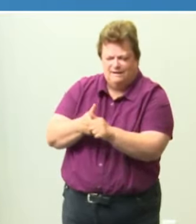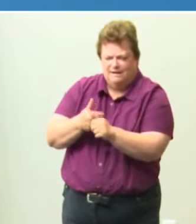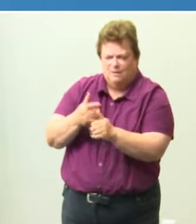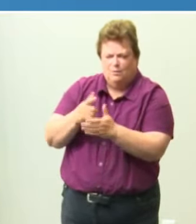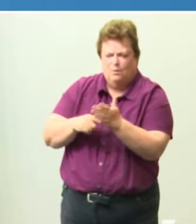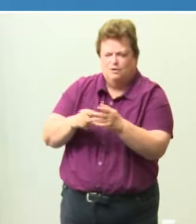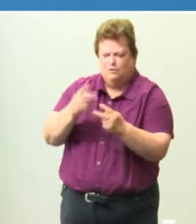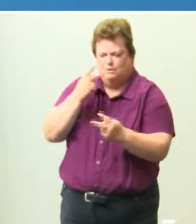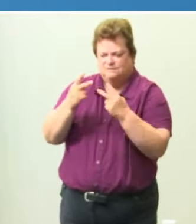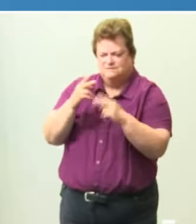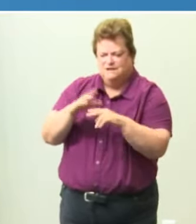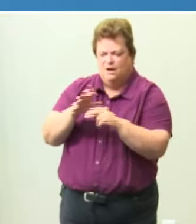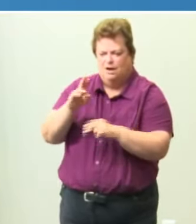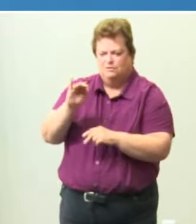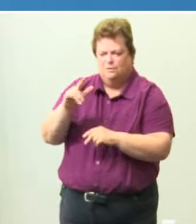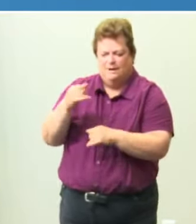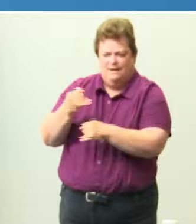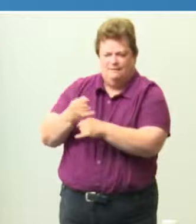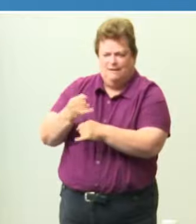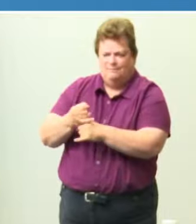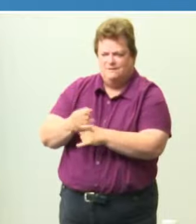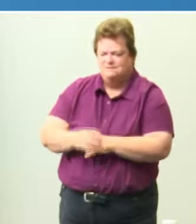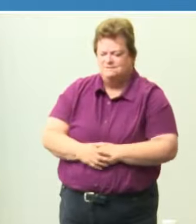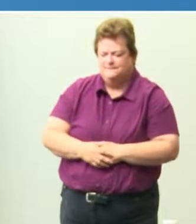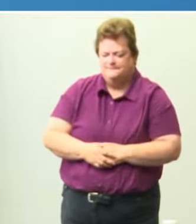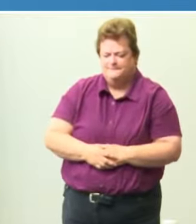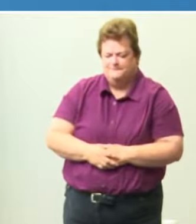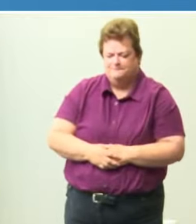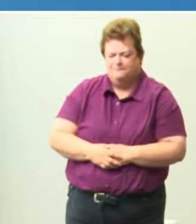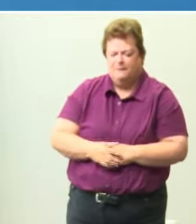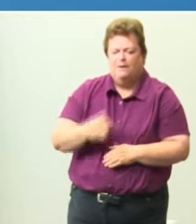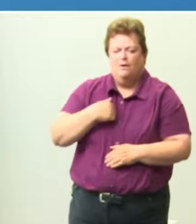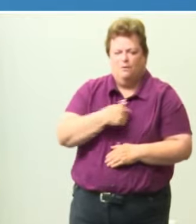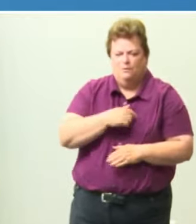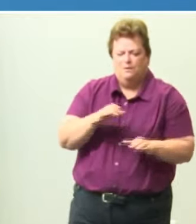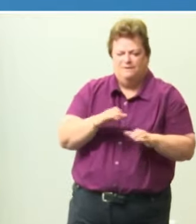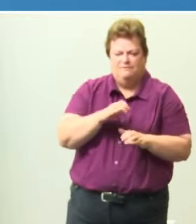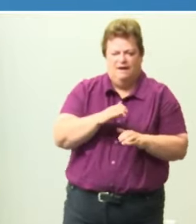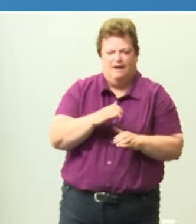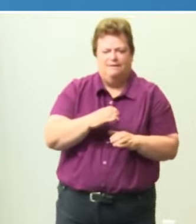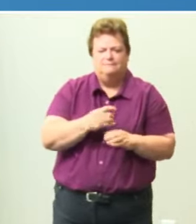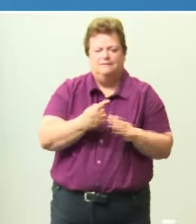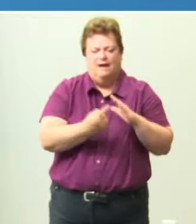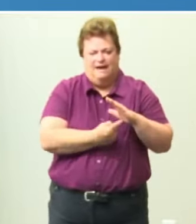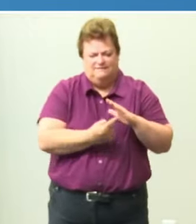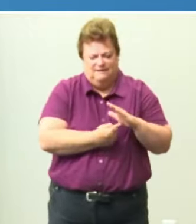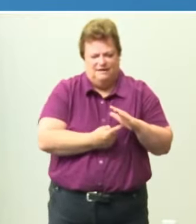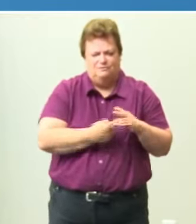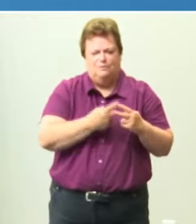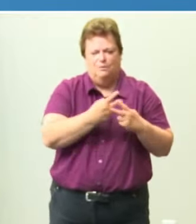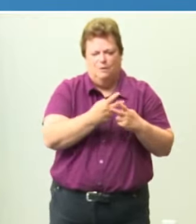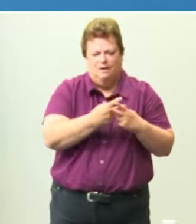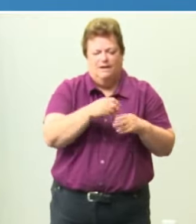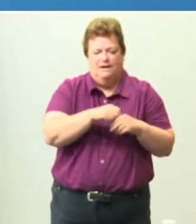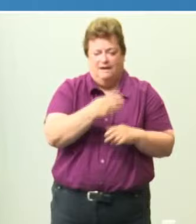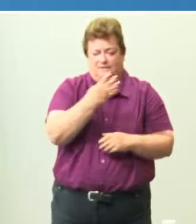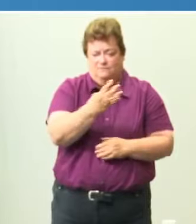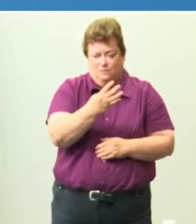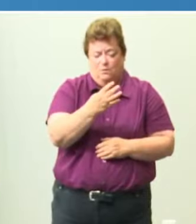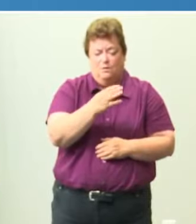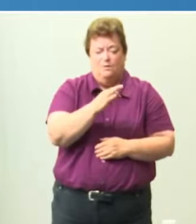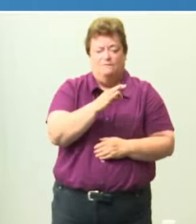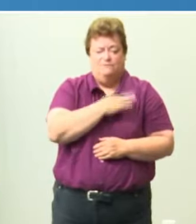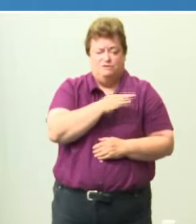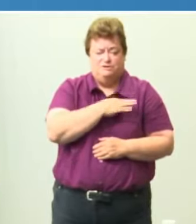on campus? Well, we have done isolation and quarantine in 4 sororities or